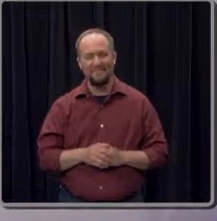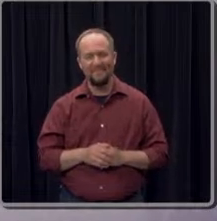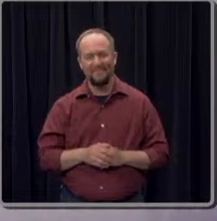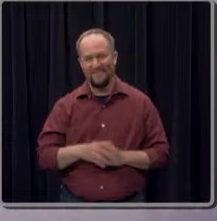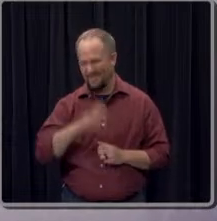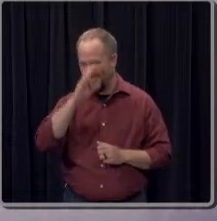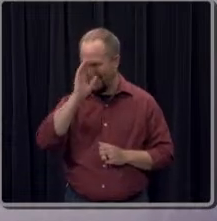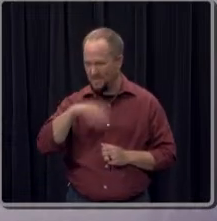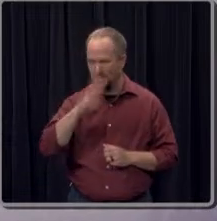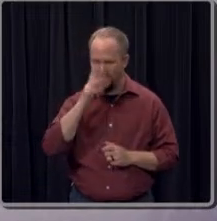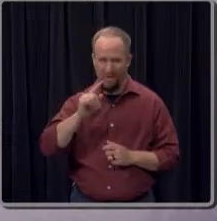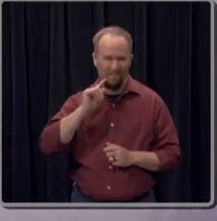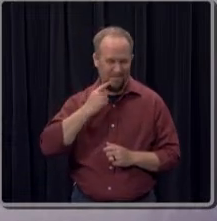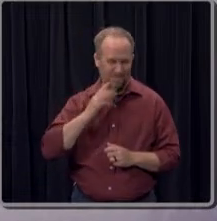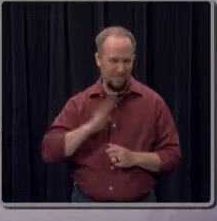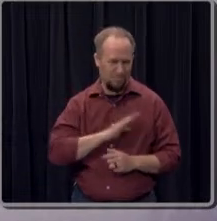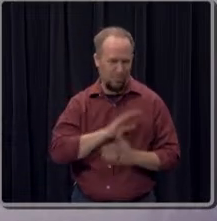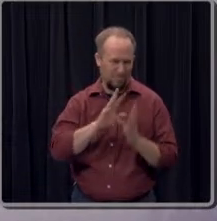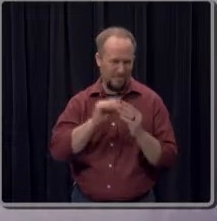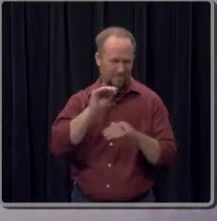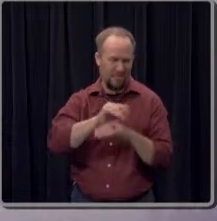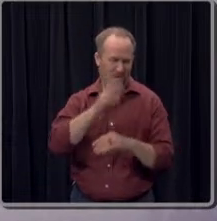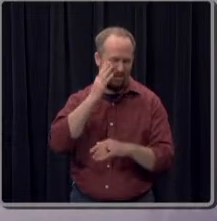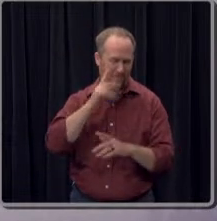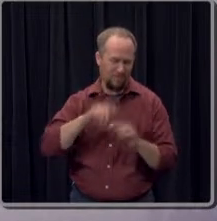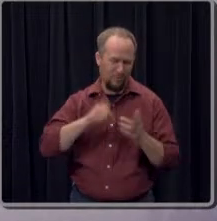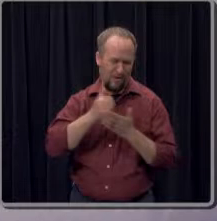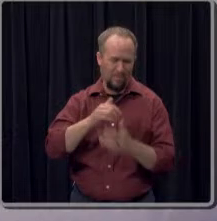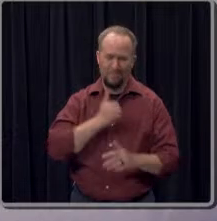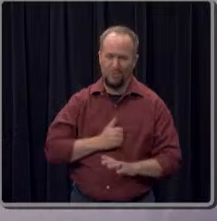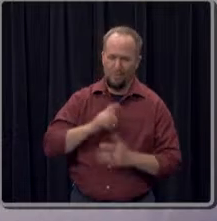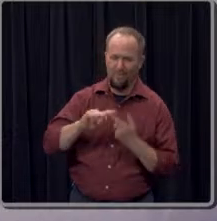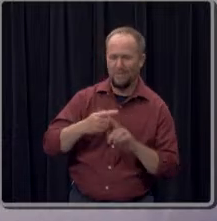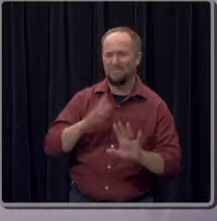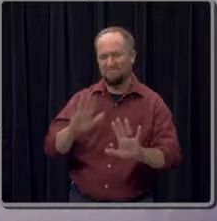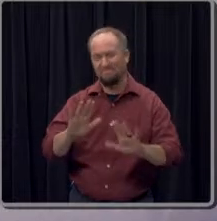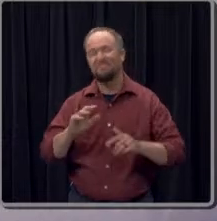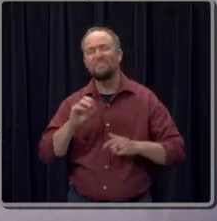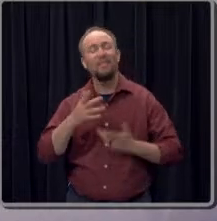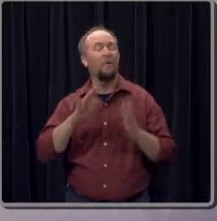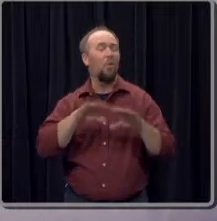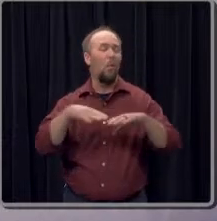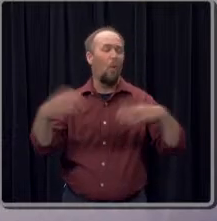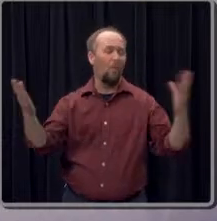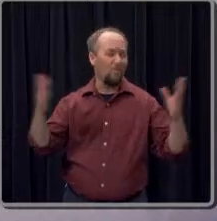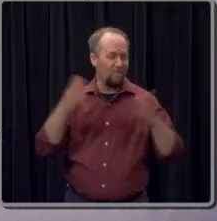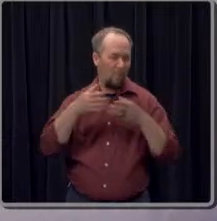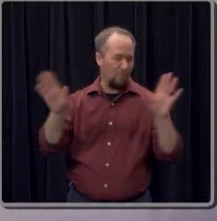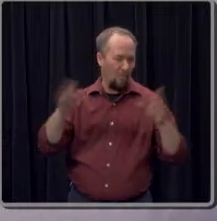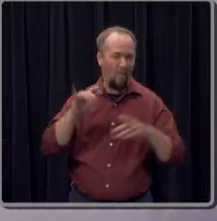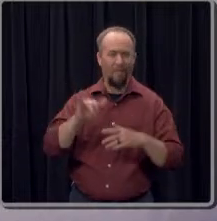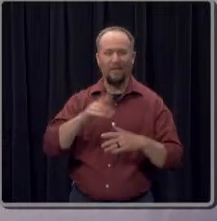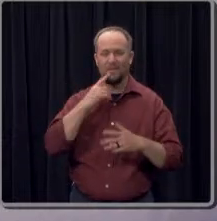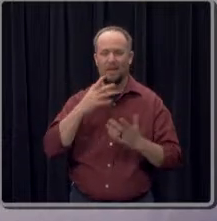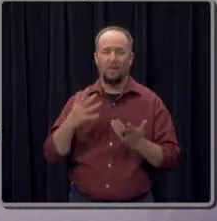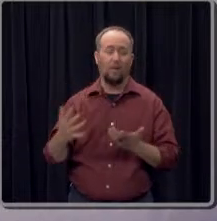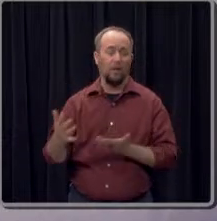I knew we were going to have a serious board meeting tonight. I couldn't help it. I'm sorry, my friends. But overall, as Mr. Beveridge said, they raised